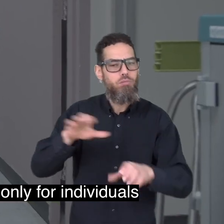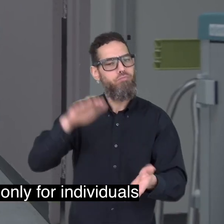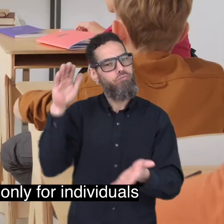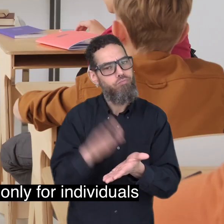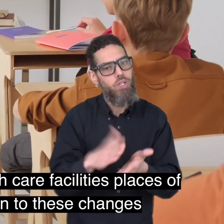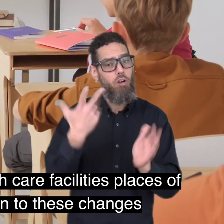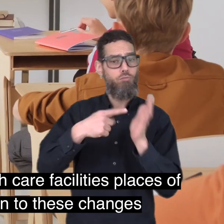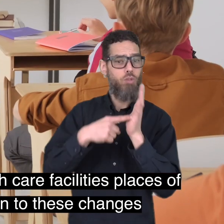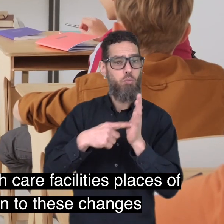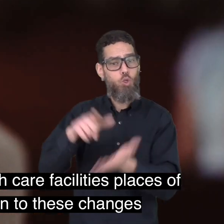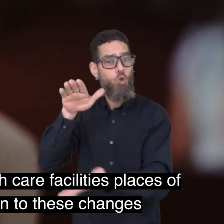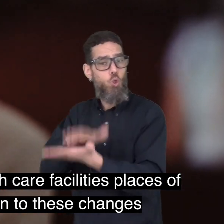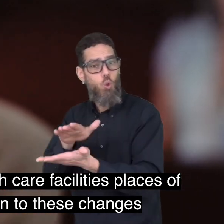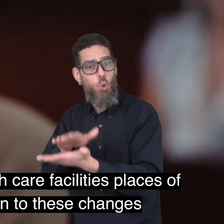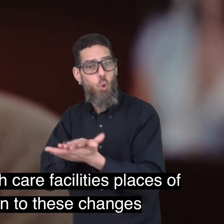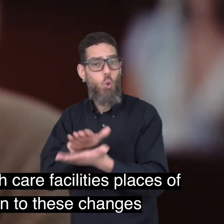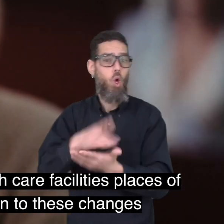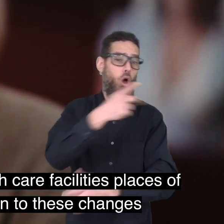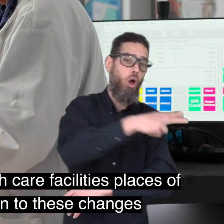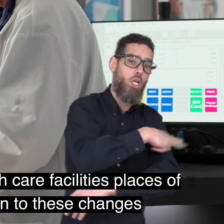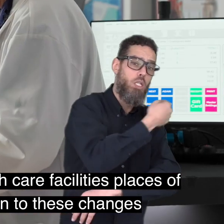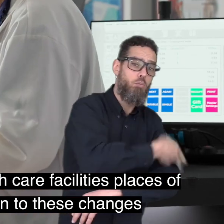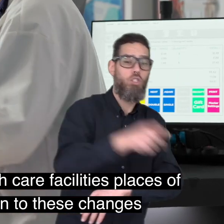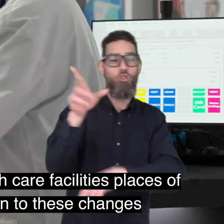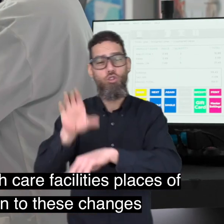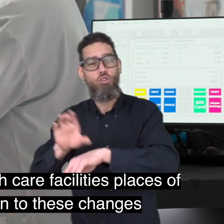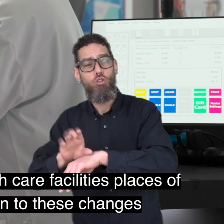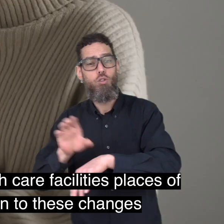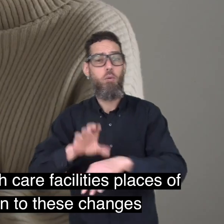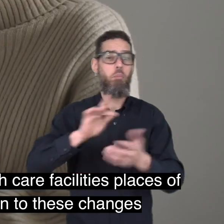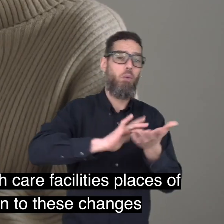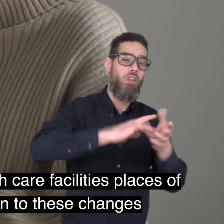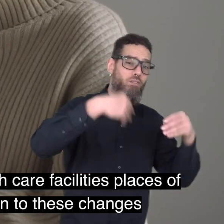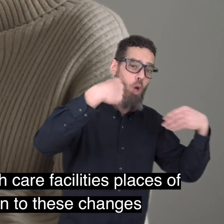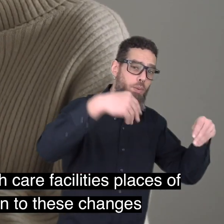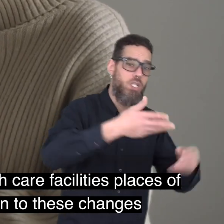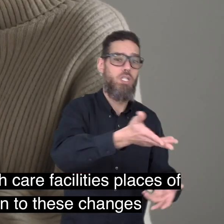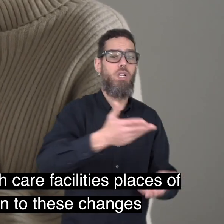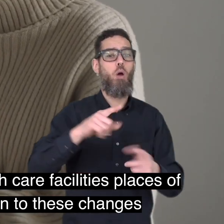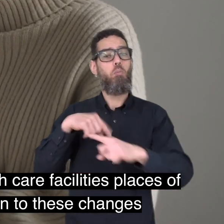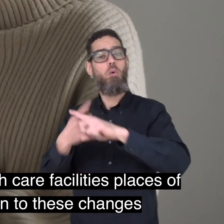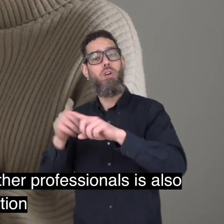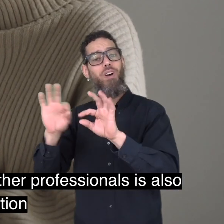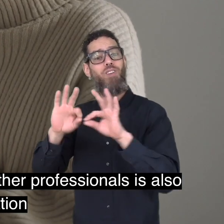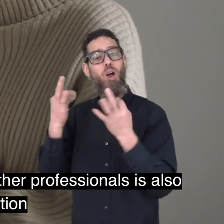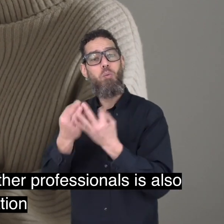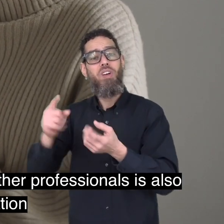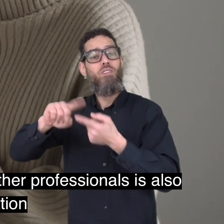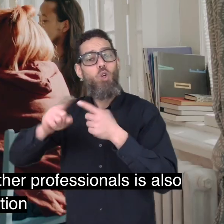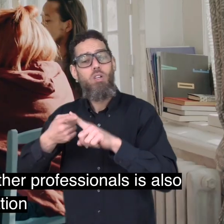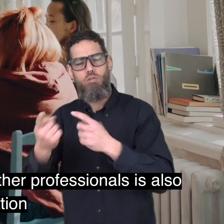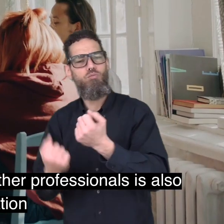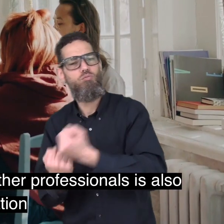facilities, places of learning, places of worship, and pharmacies. In addition to these changes, the support of